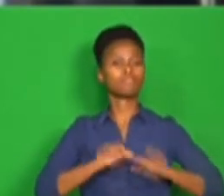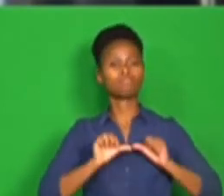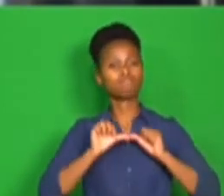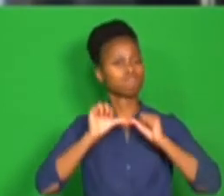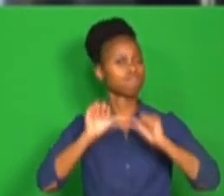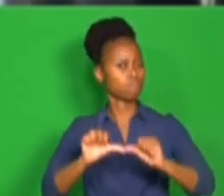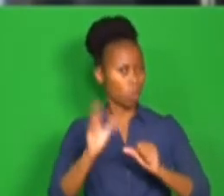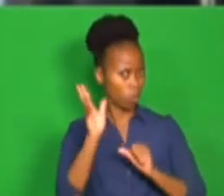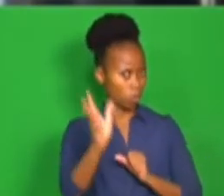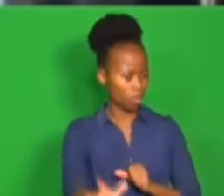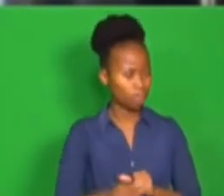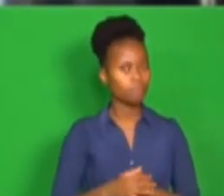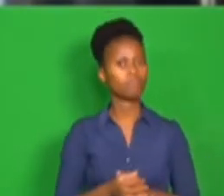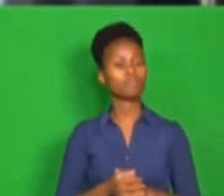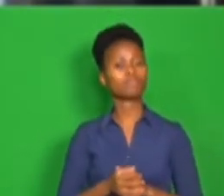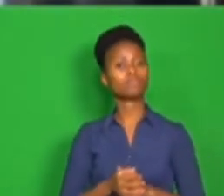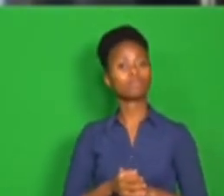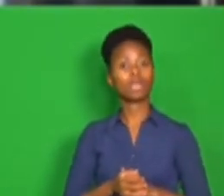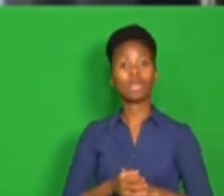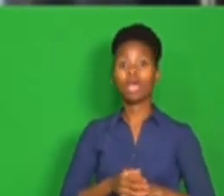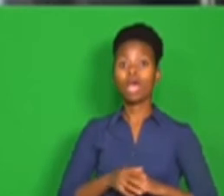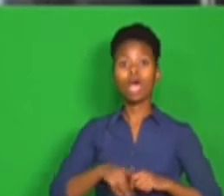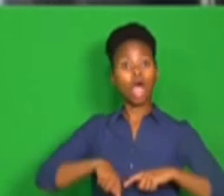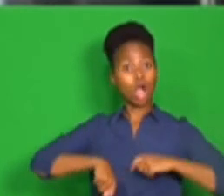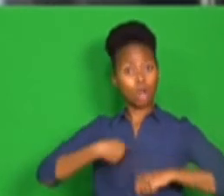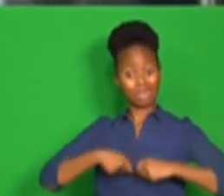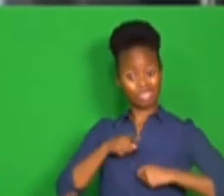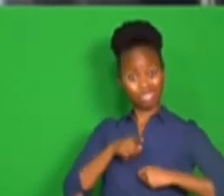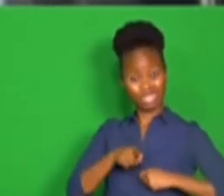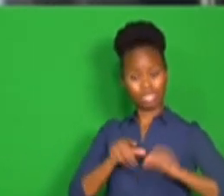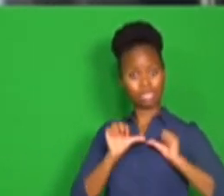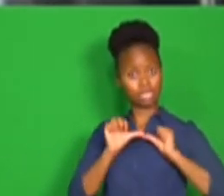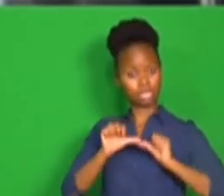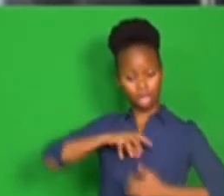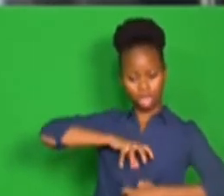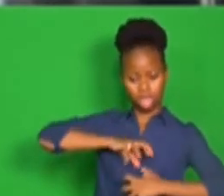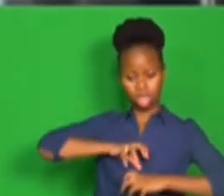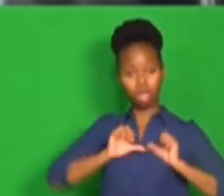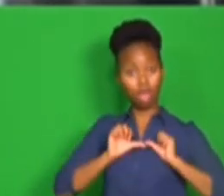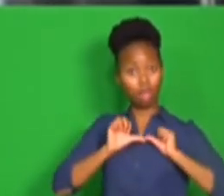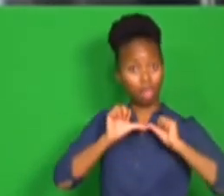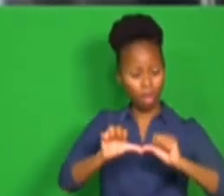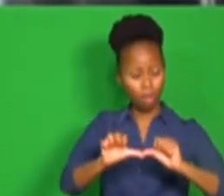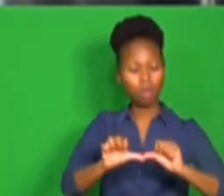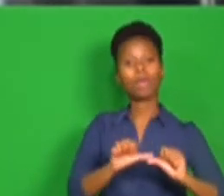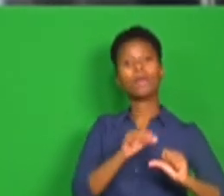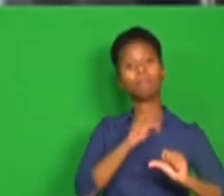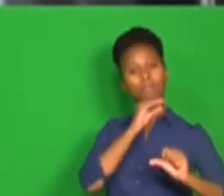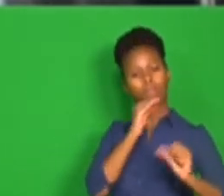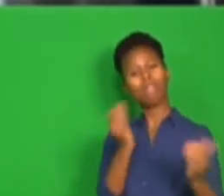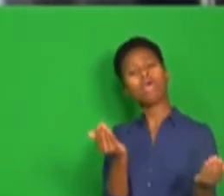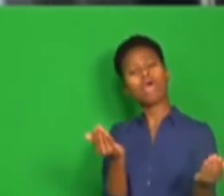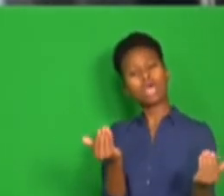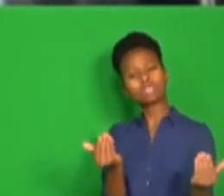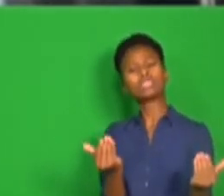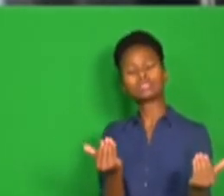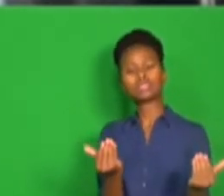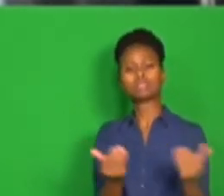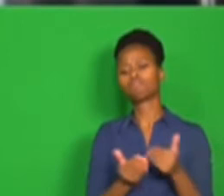longer. And if that accommodation is kept for longer, we expect that there would start to